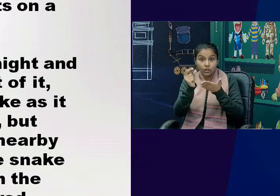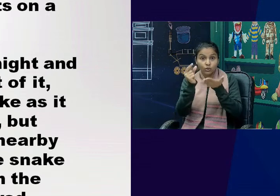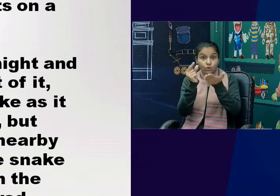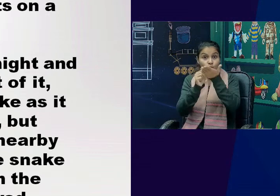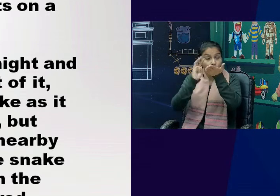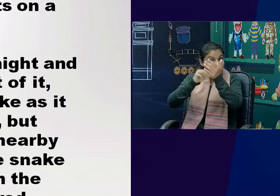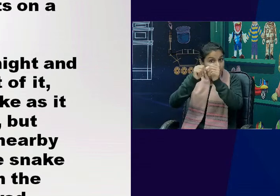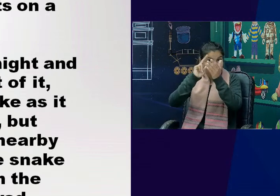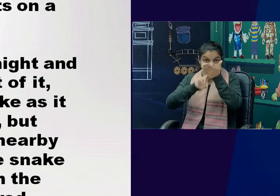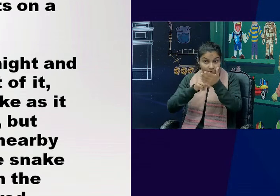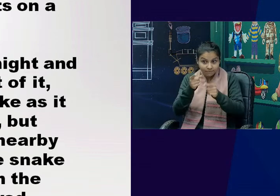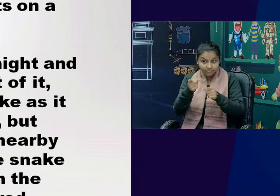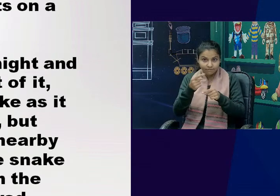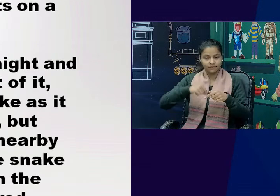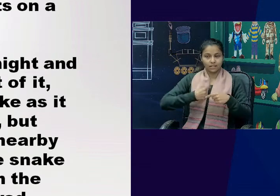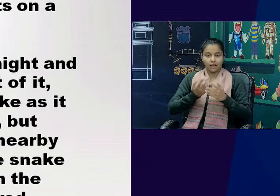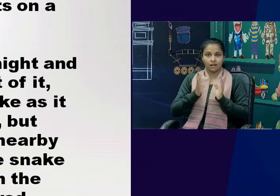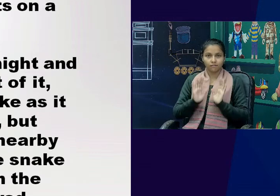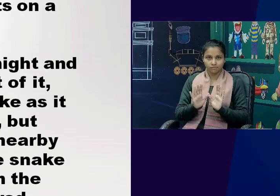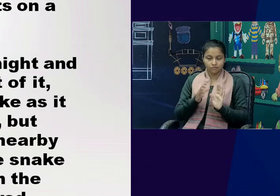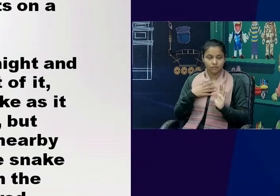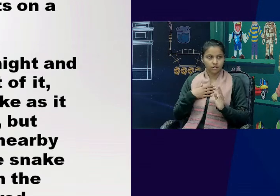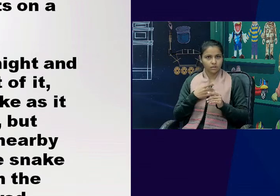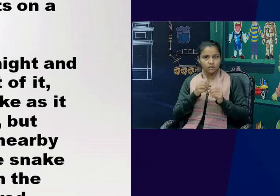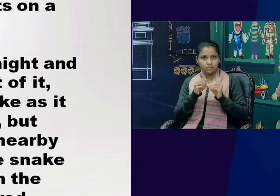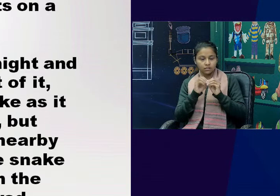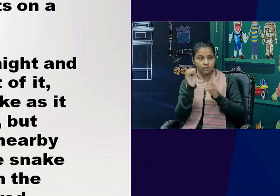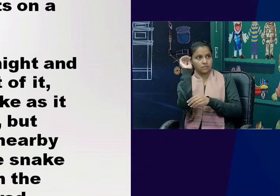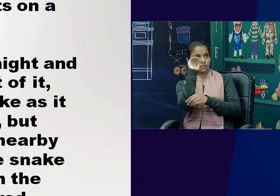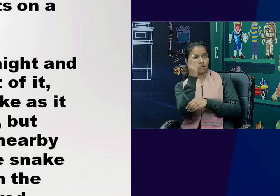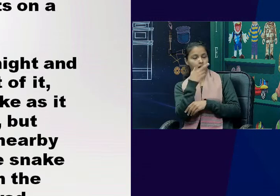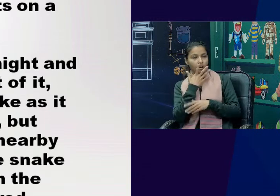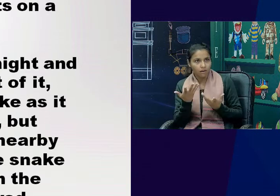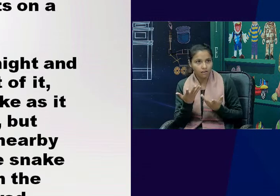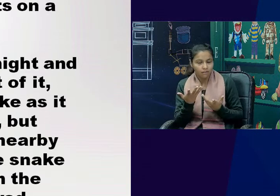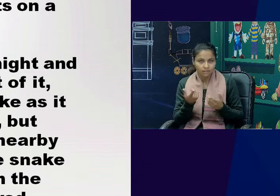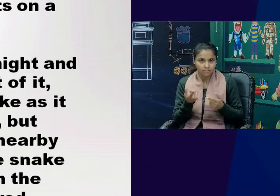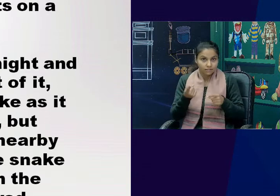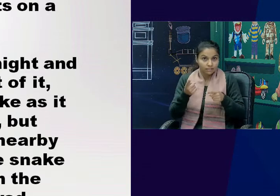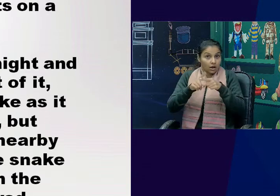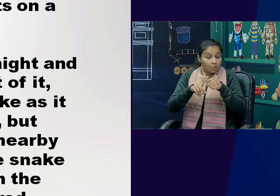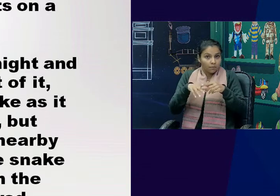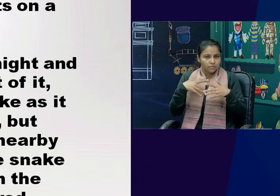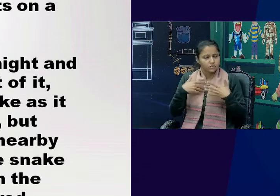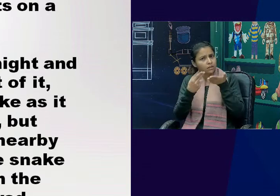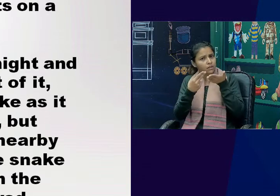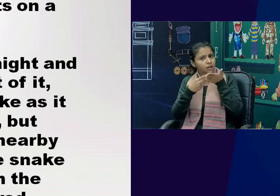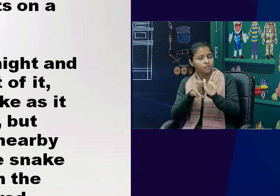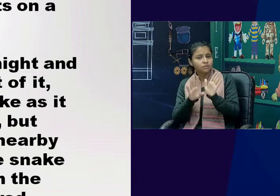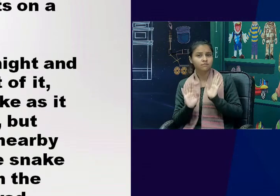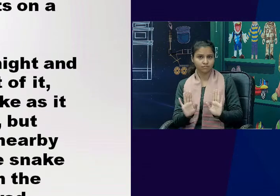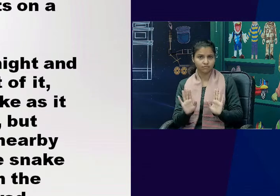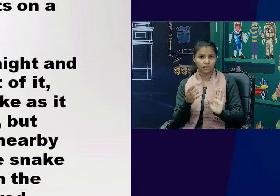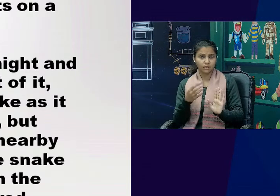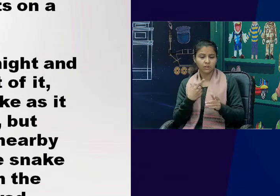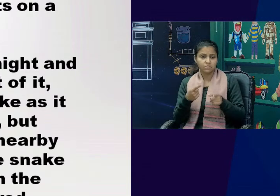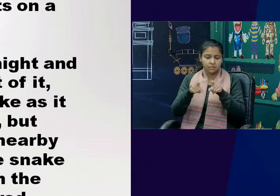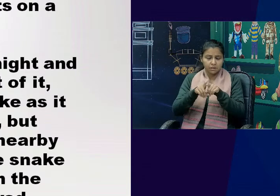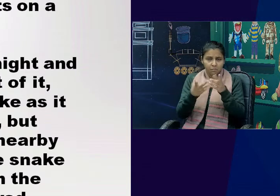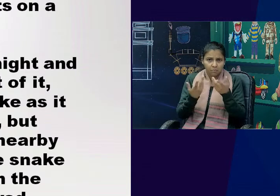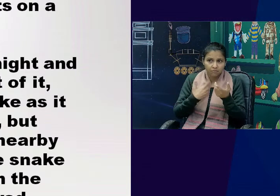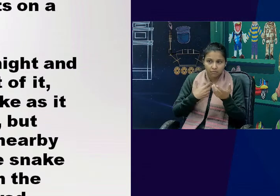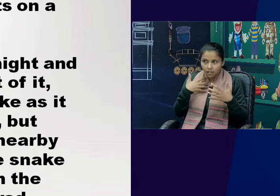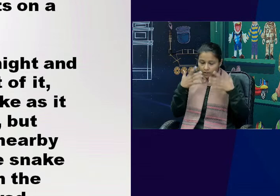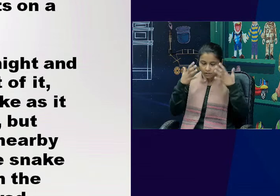was himself. The reflection was of a snake, and it is a very natural phenomena or natural reaction